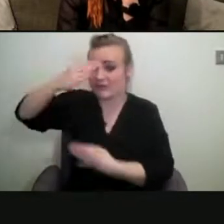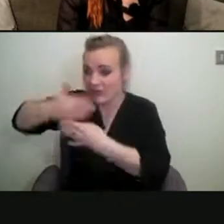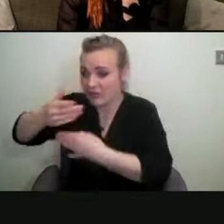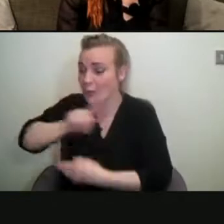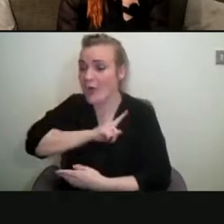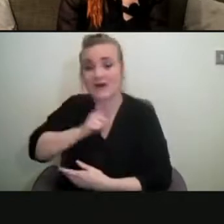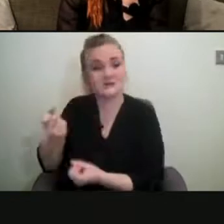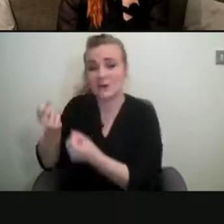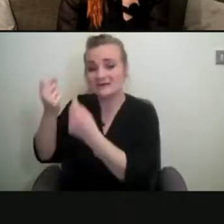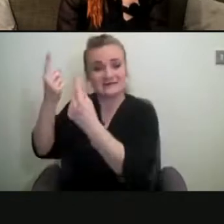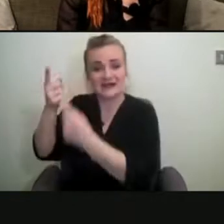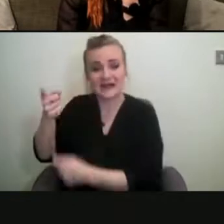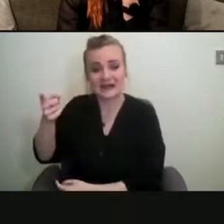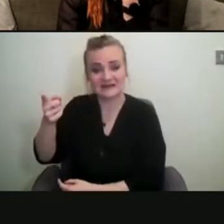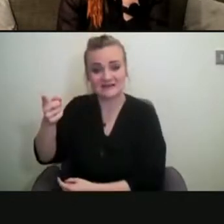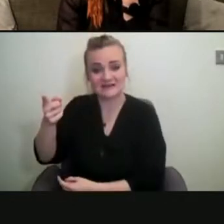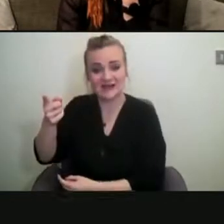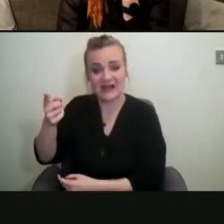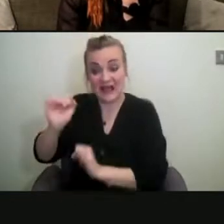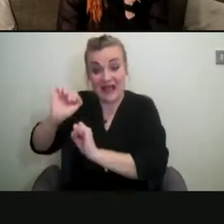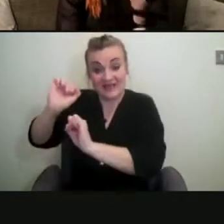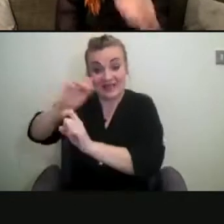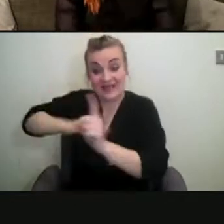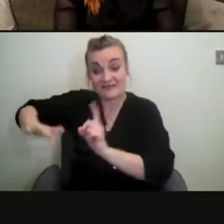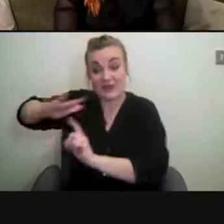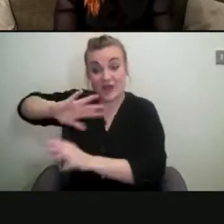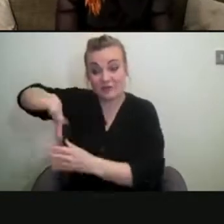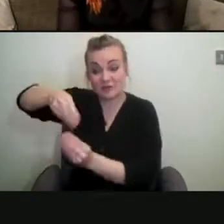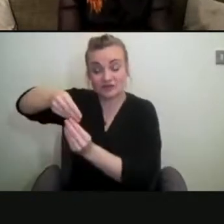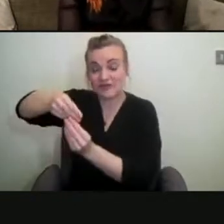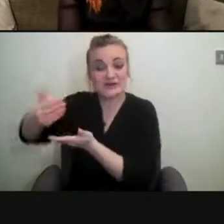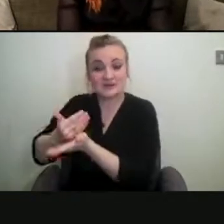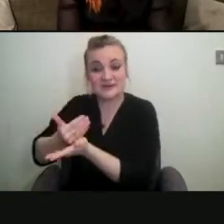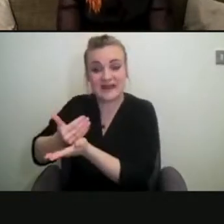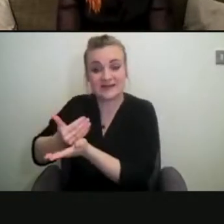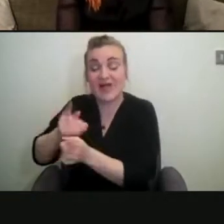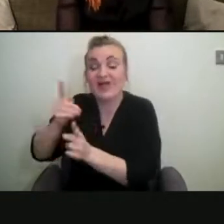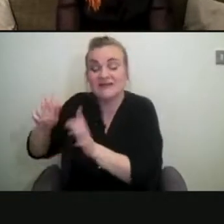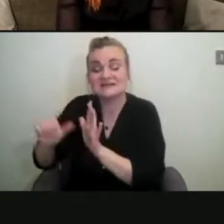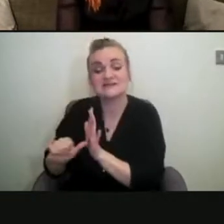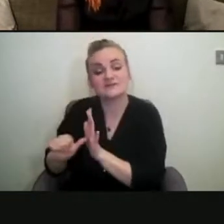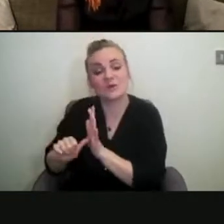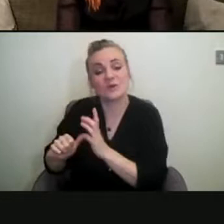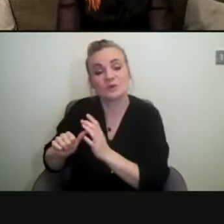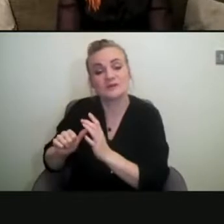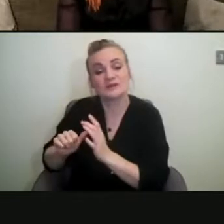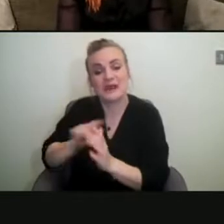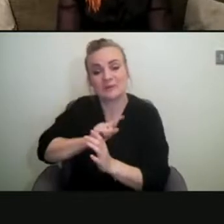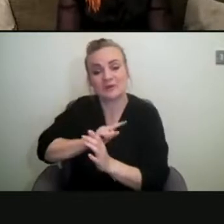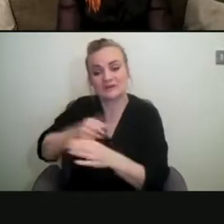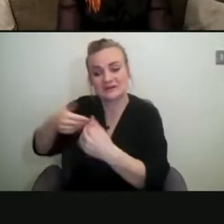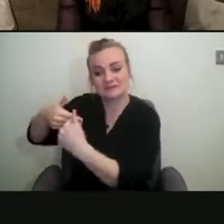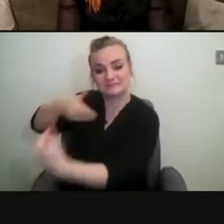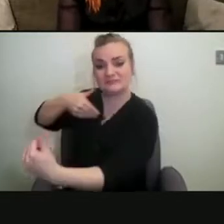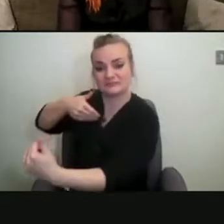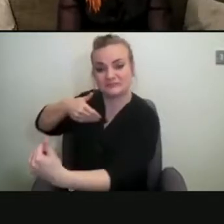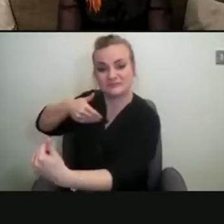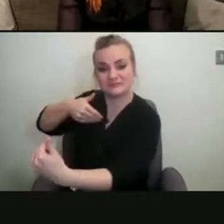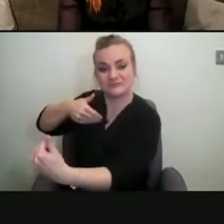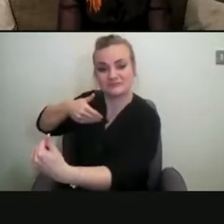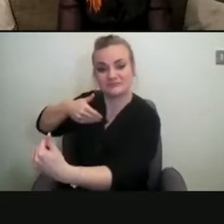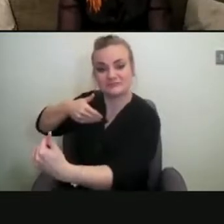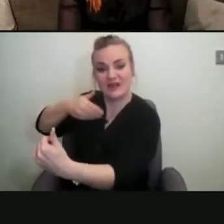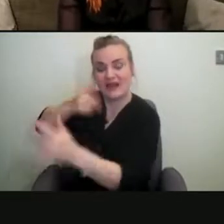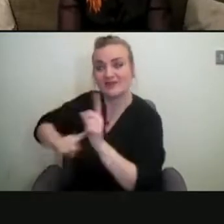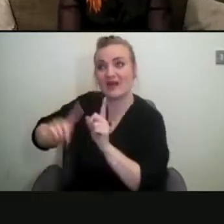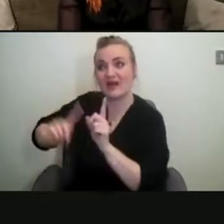and creates an environment that doesn't feel safe, that can be really difficult as well. But I think going forward, we definitely want to have